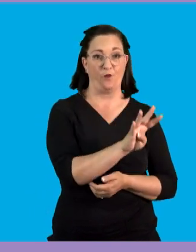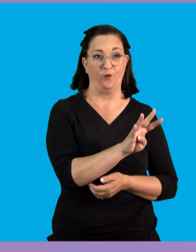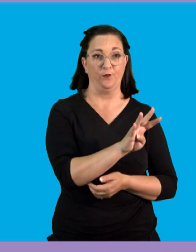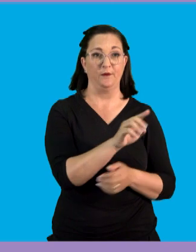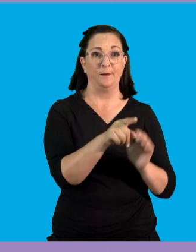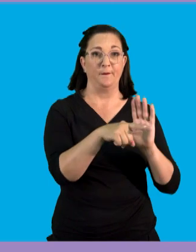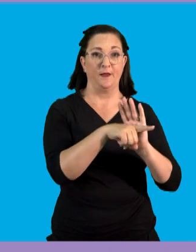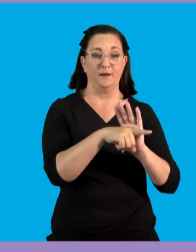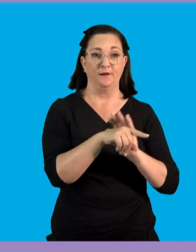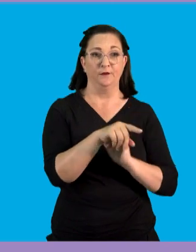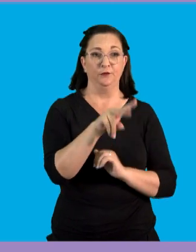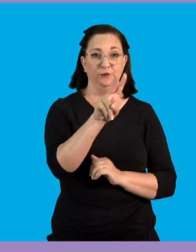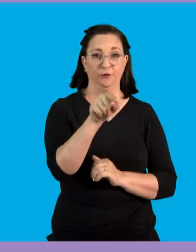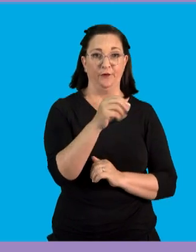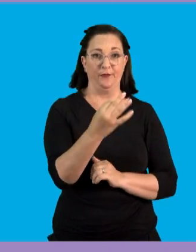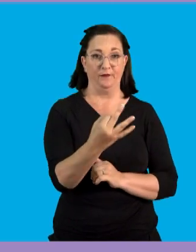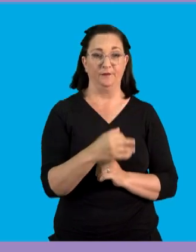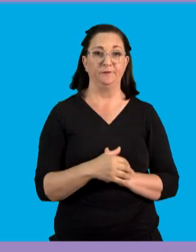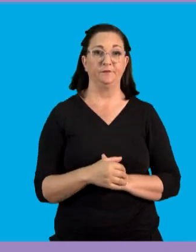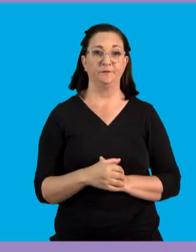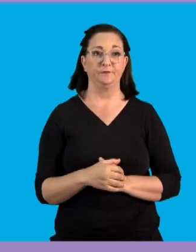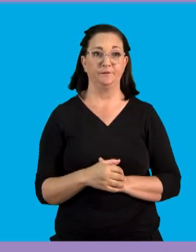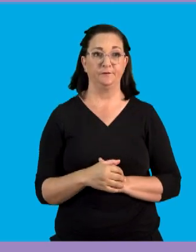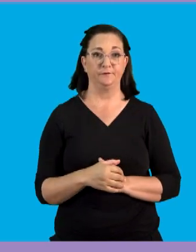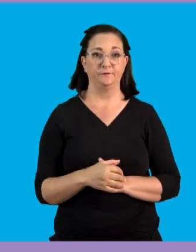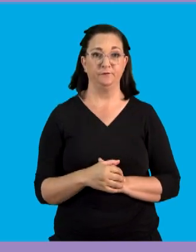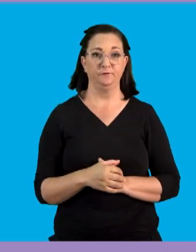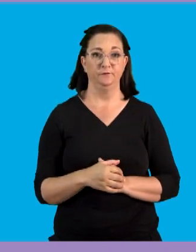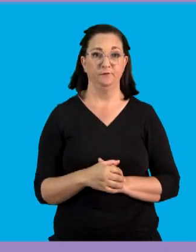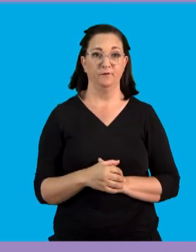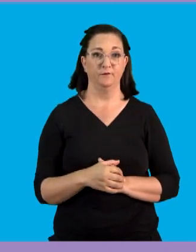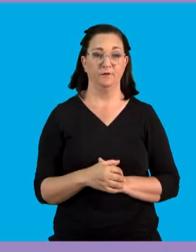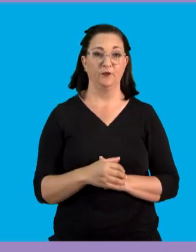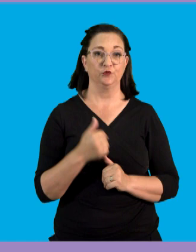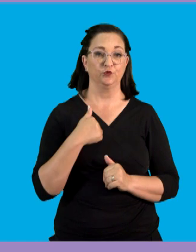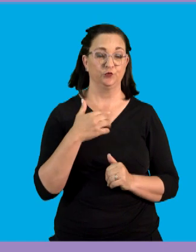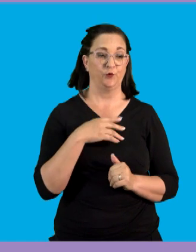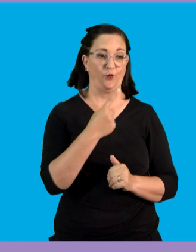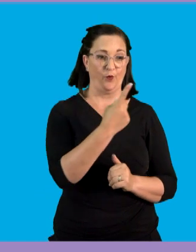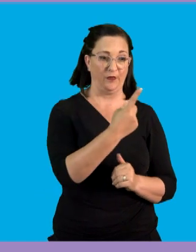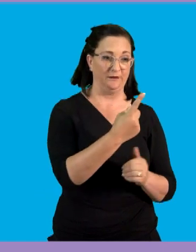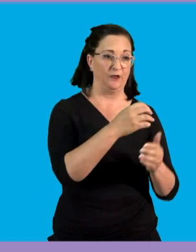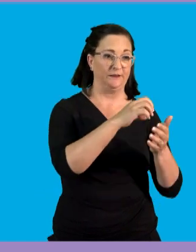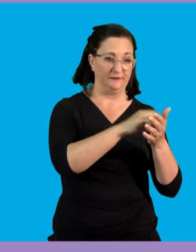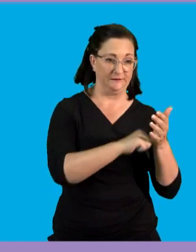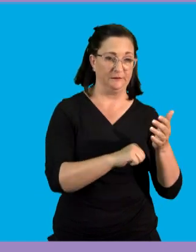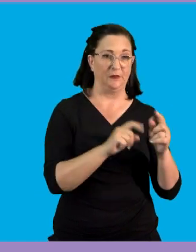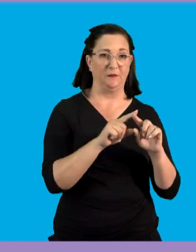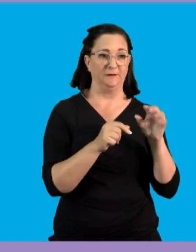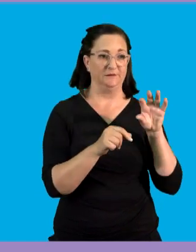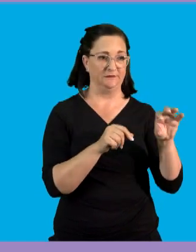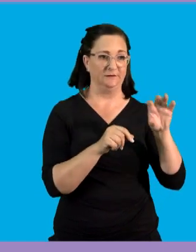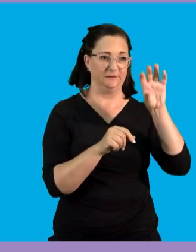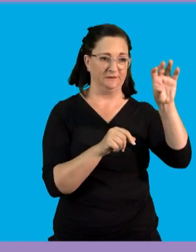subtracting 3/4 minus 2/3. So we're subtracting 2/3 from 3/4. But